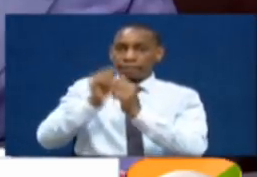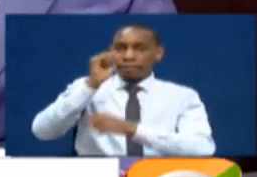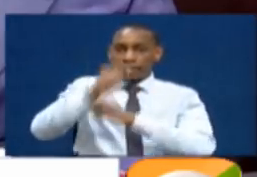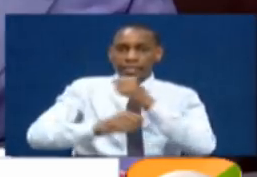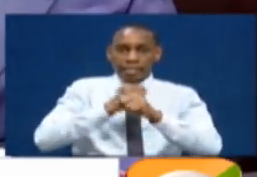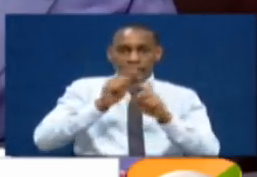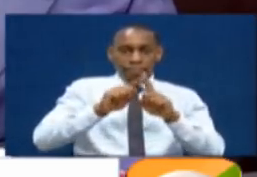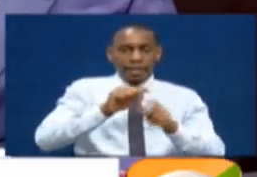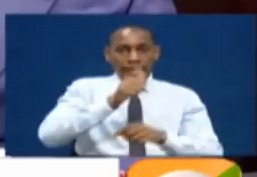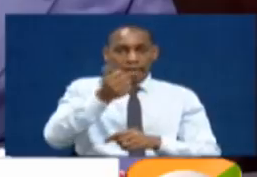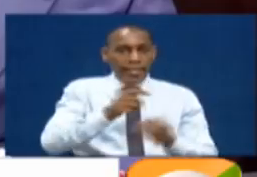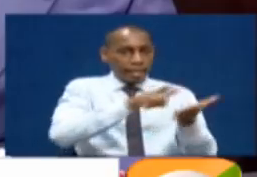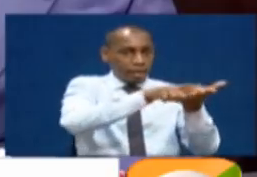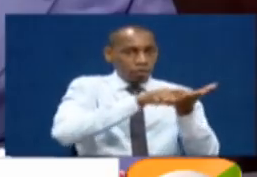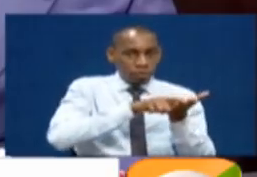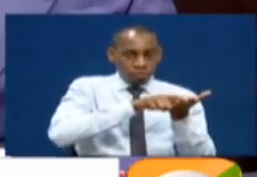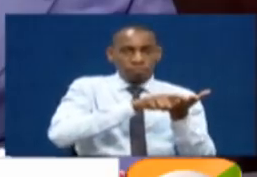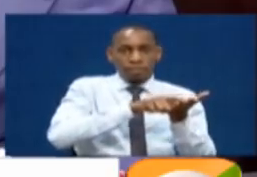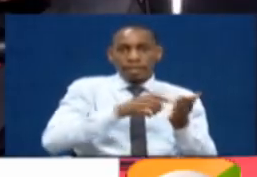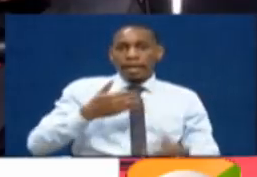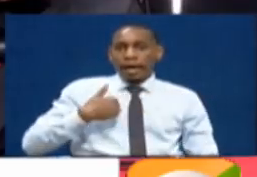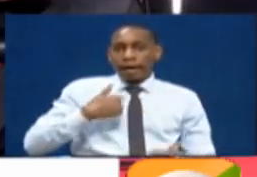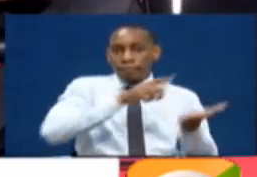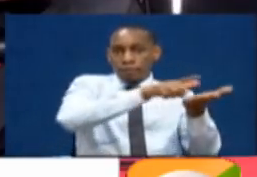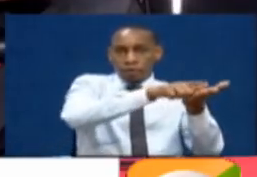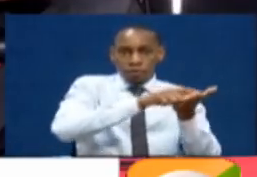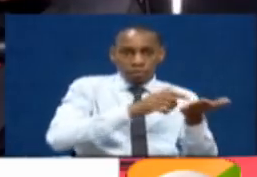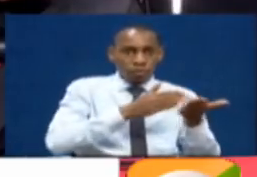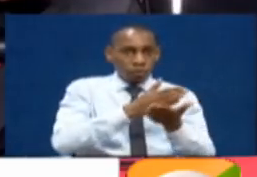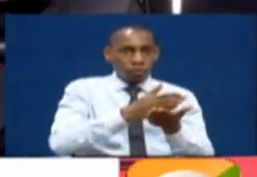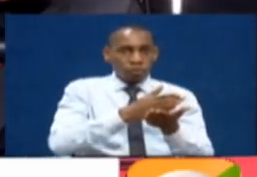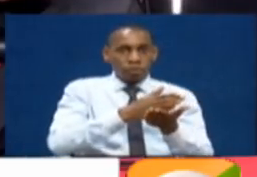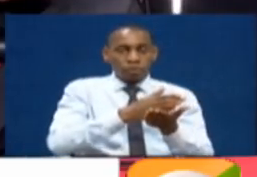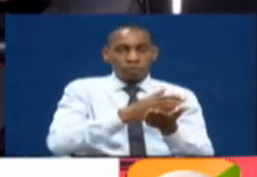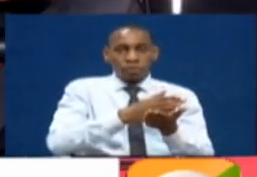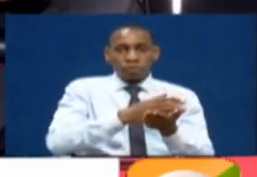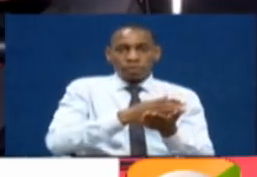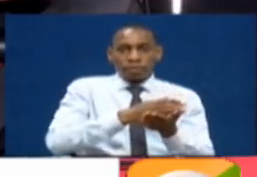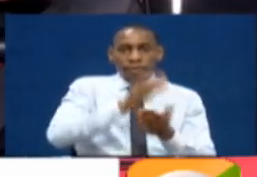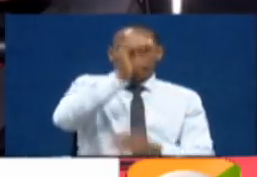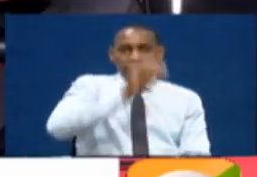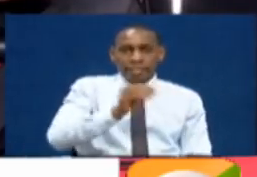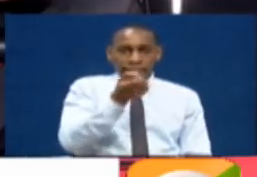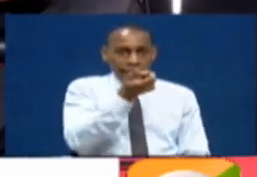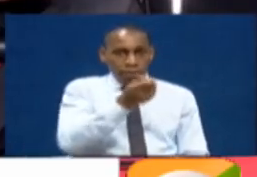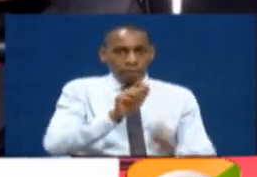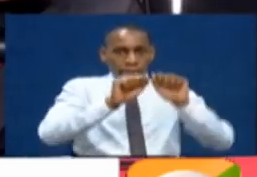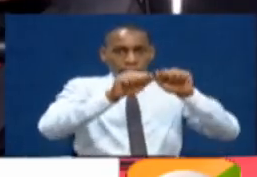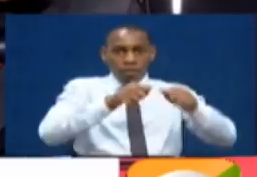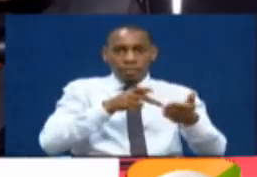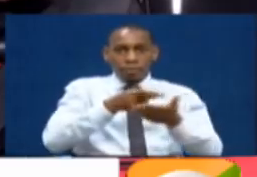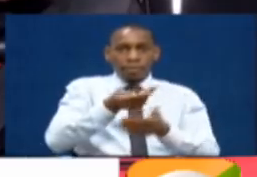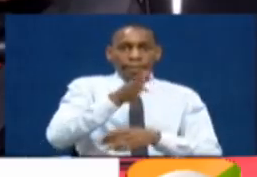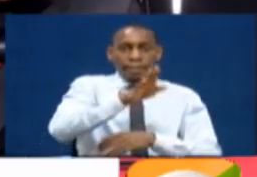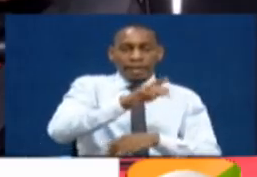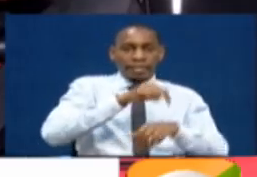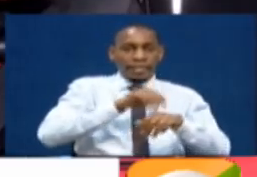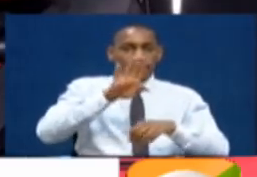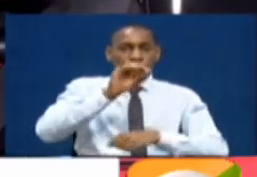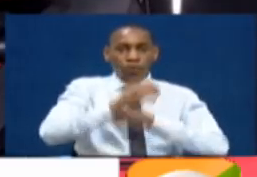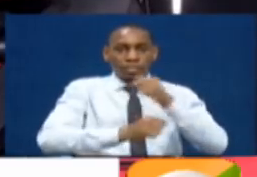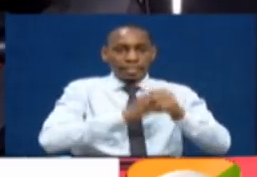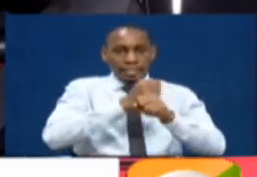talk of concessionary loans, you have loans with a very low interest rate, and you can repay over 40 years. Okay.